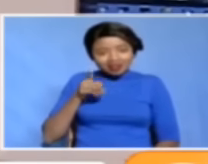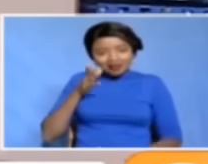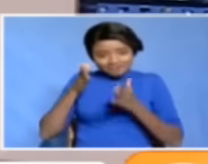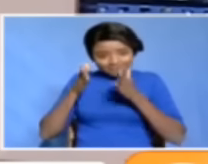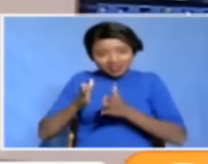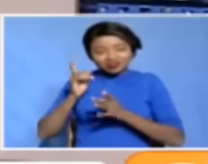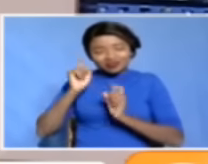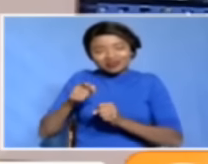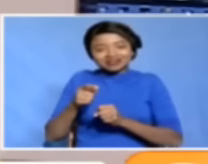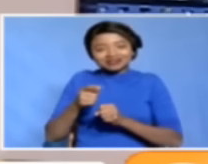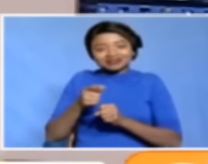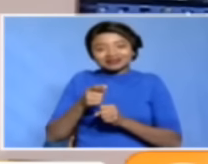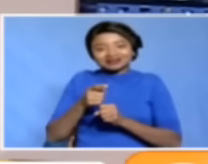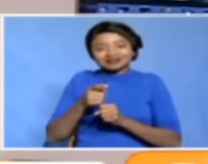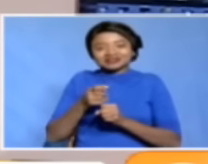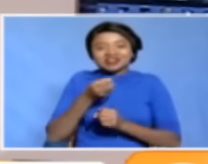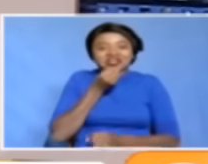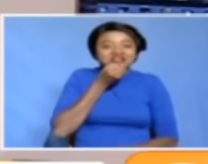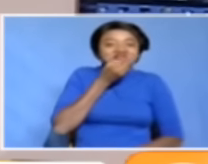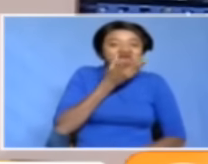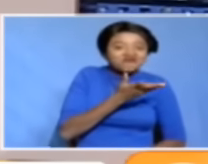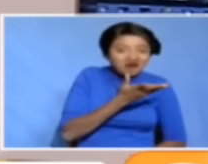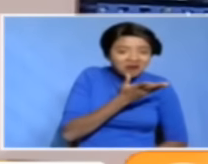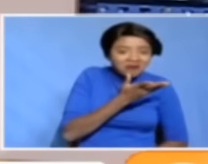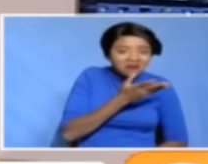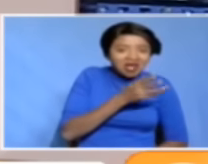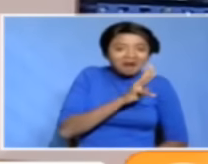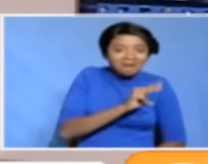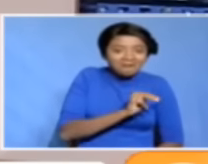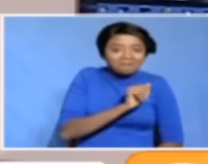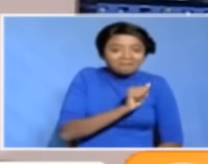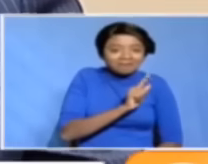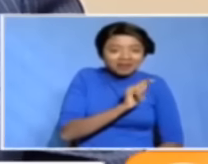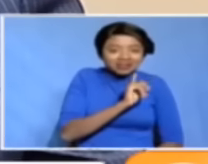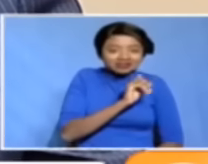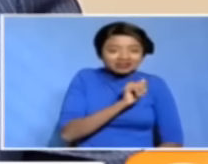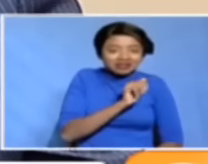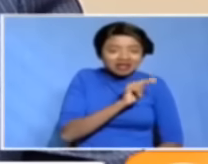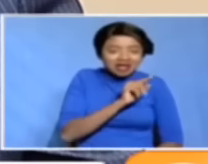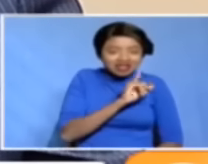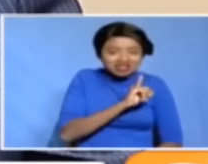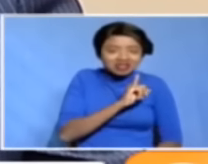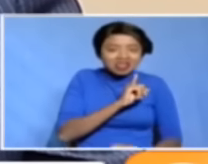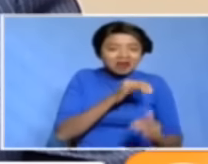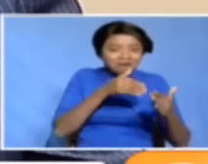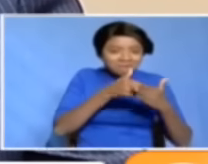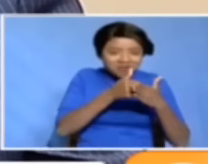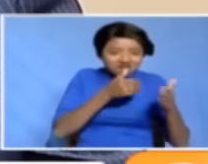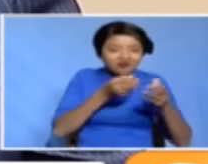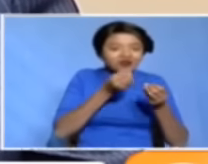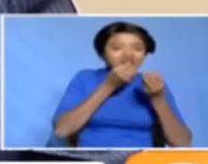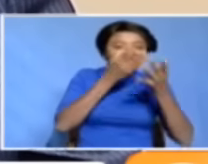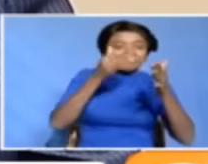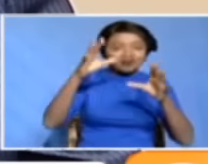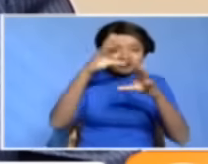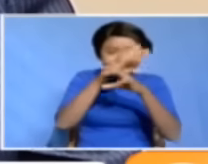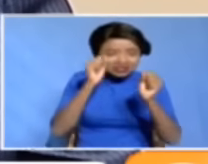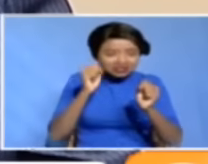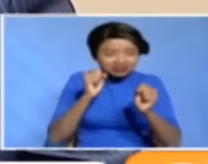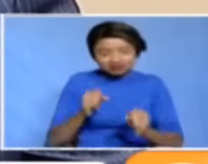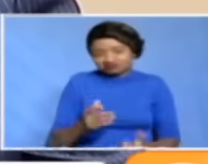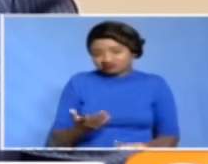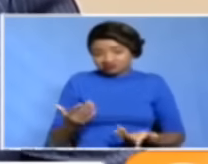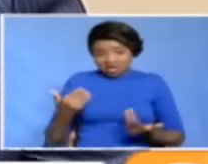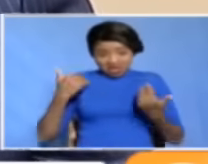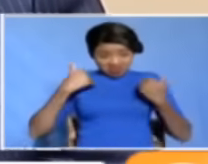committee, whose the chair is Matiang'i, before doing what he does in that respect? Number one, I don't speak for the deputy president, neither do I speak for